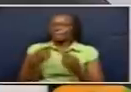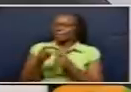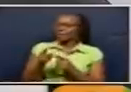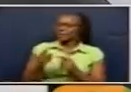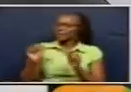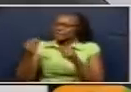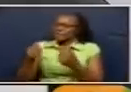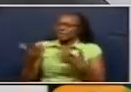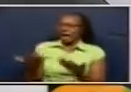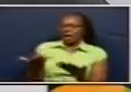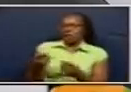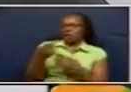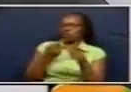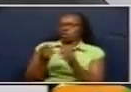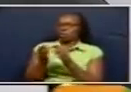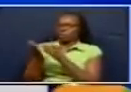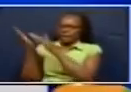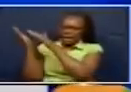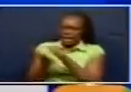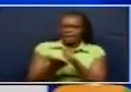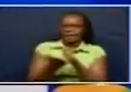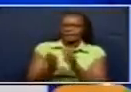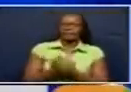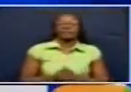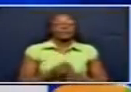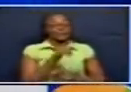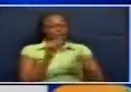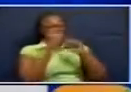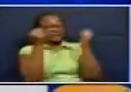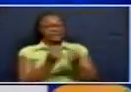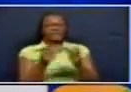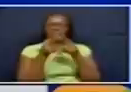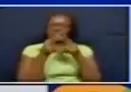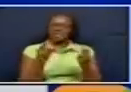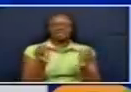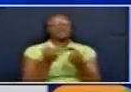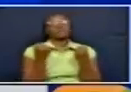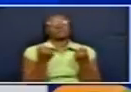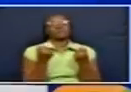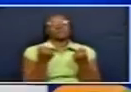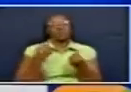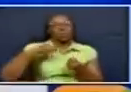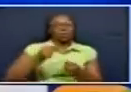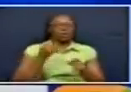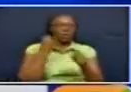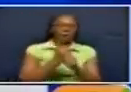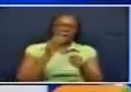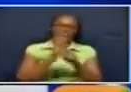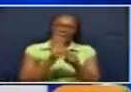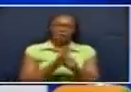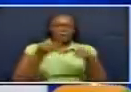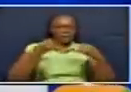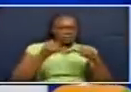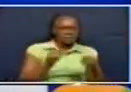the system from hacking? This system is very secure, and we've put in a lot of effort in terms of implementation